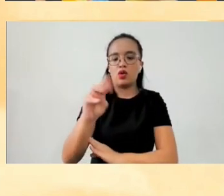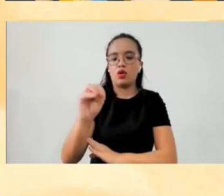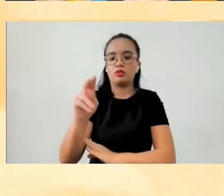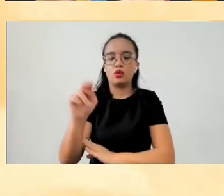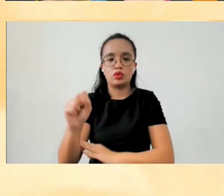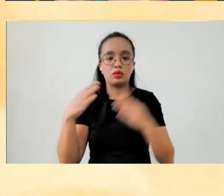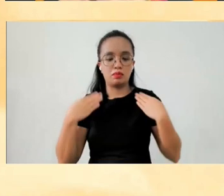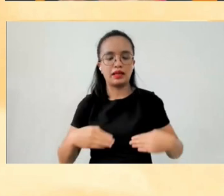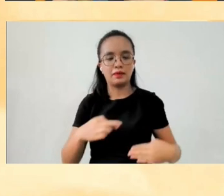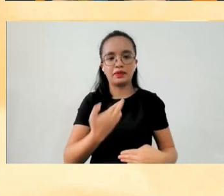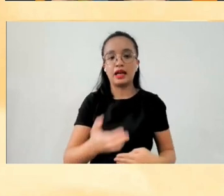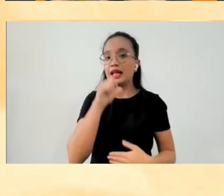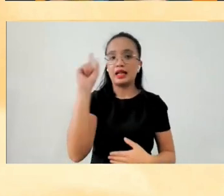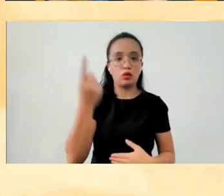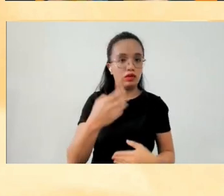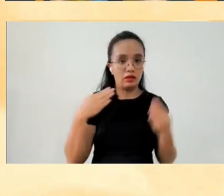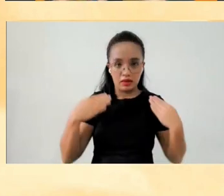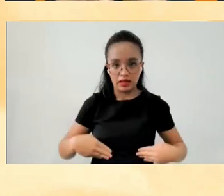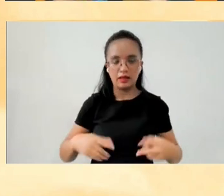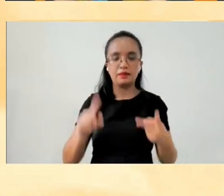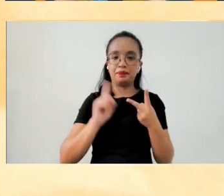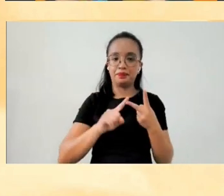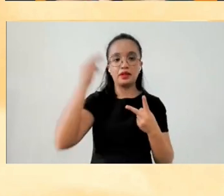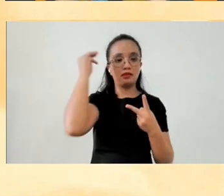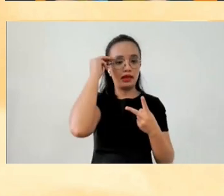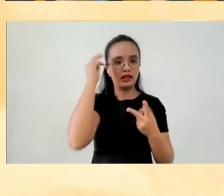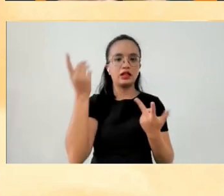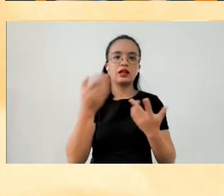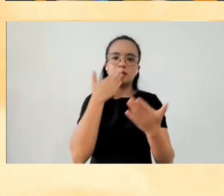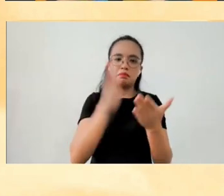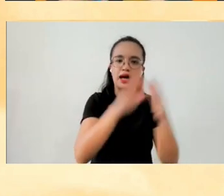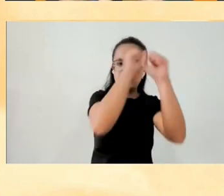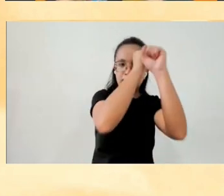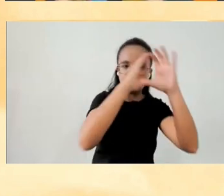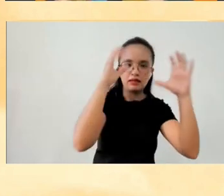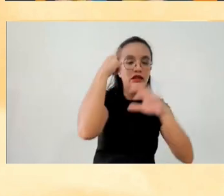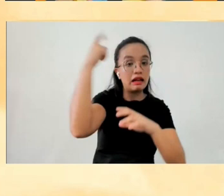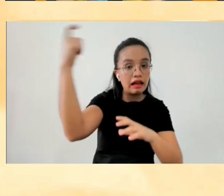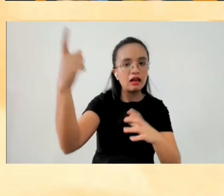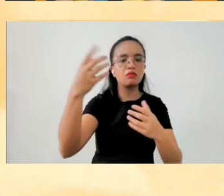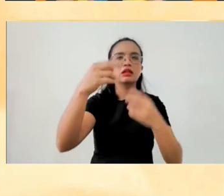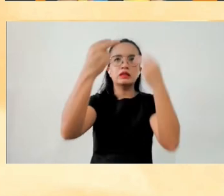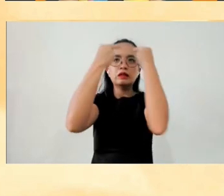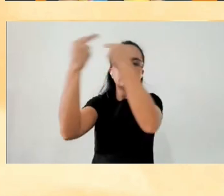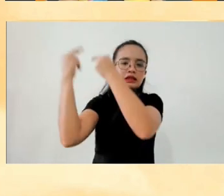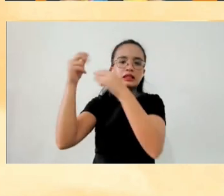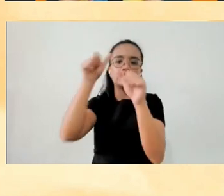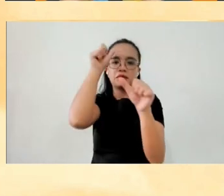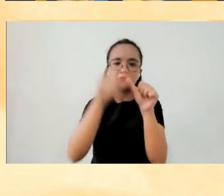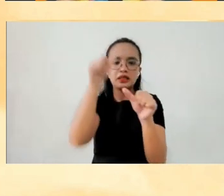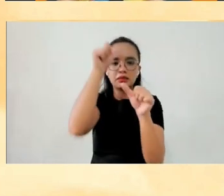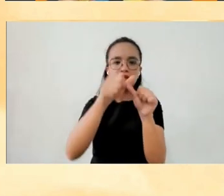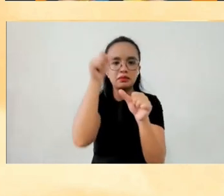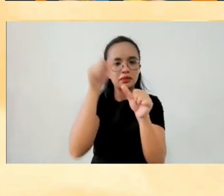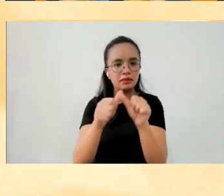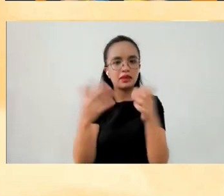it's not just the body, the mind also. We have nightmares, flashbacks, images that seem to have a life of their own. No,